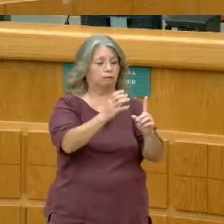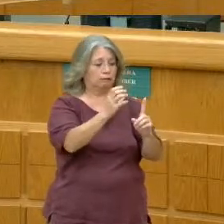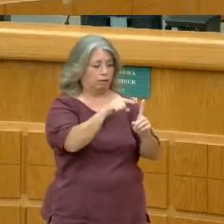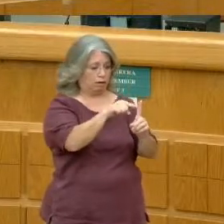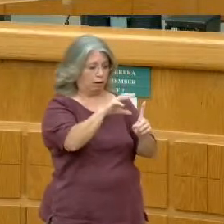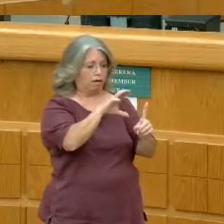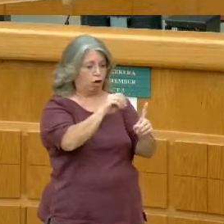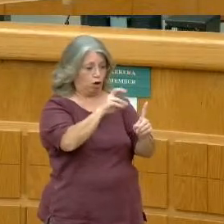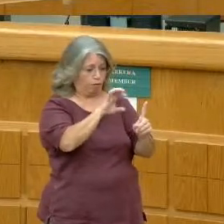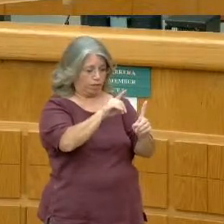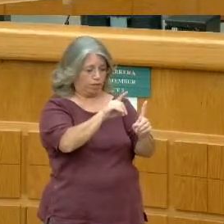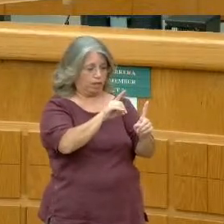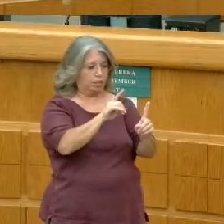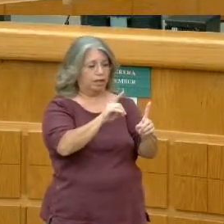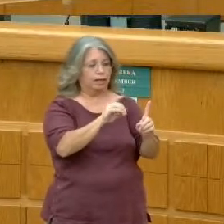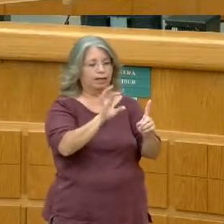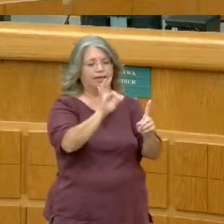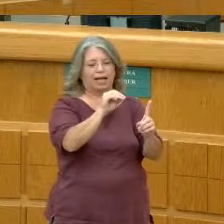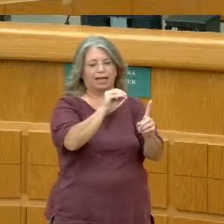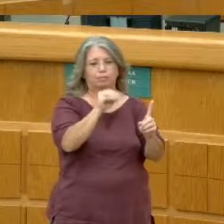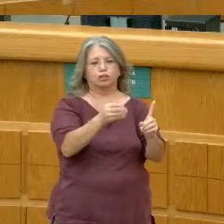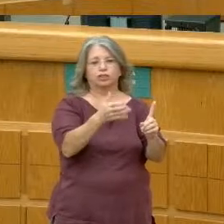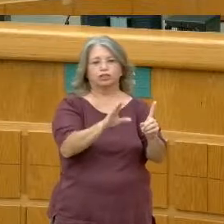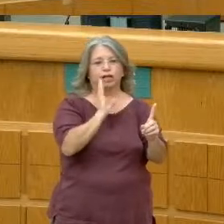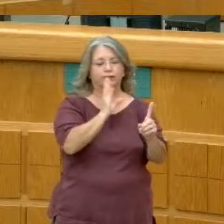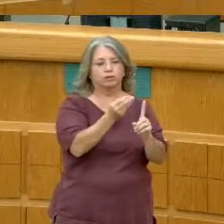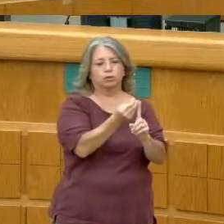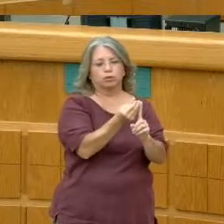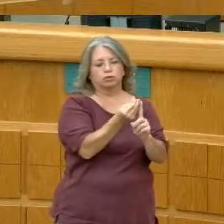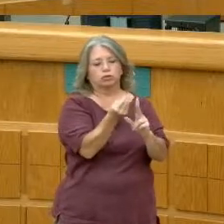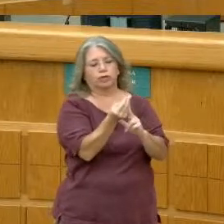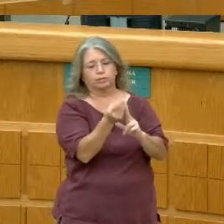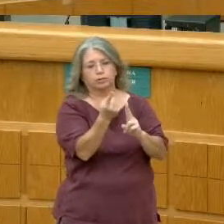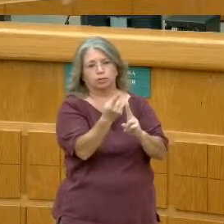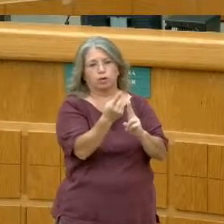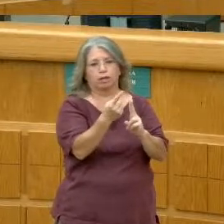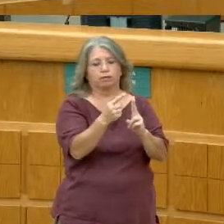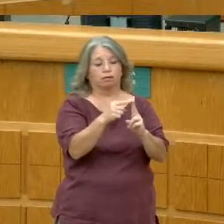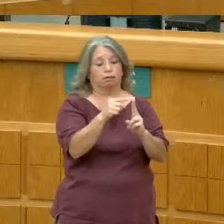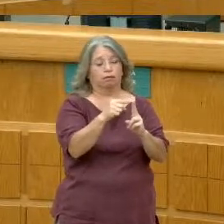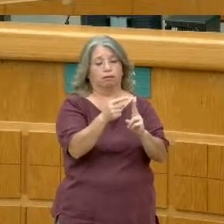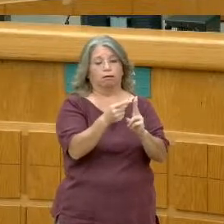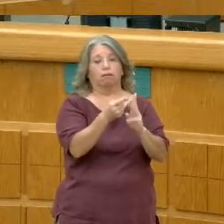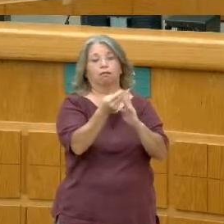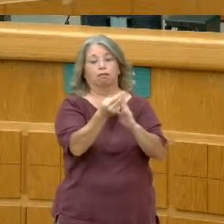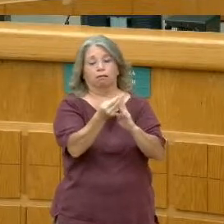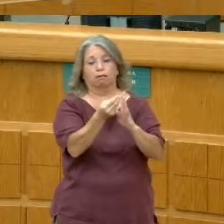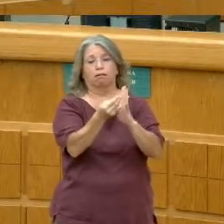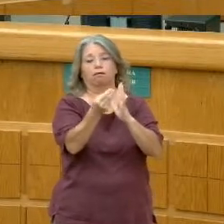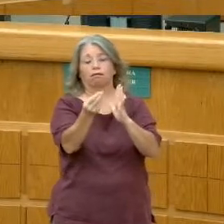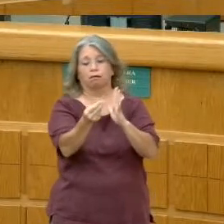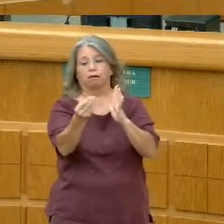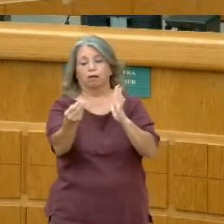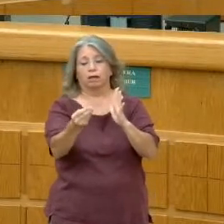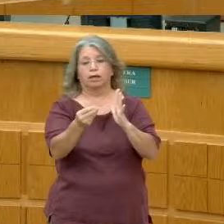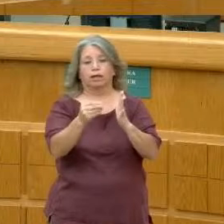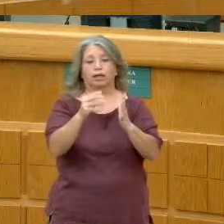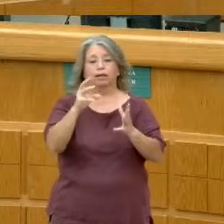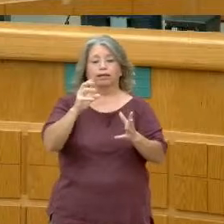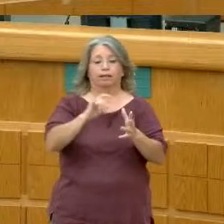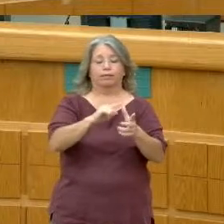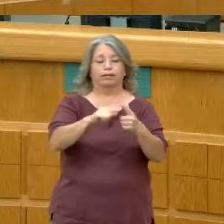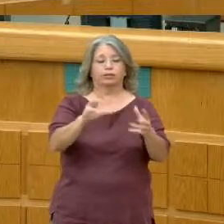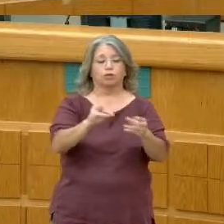additional person. After 3 weeks, you have another person, 4 weeks, another person. And in total, 5 people infected in 1 month.